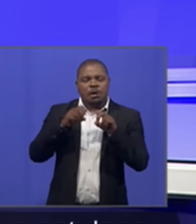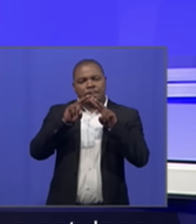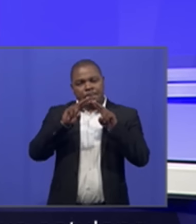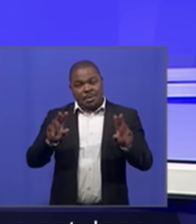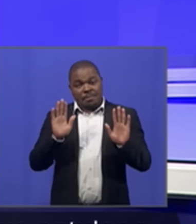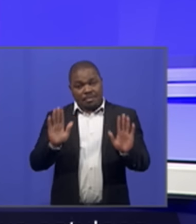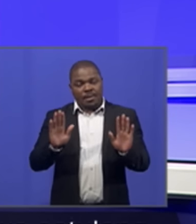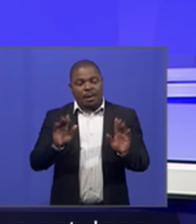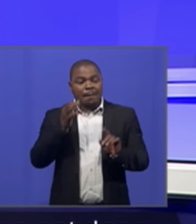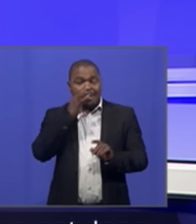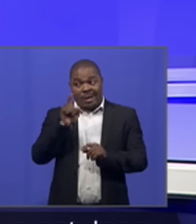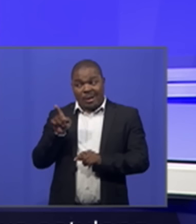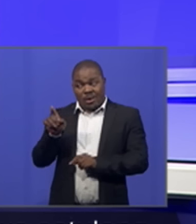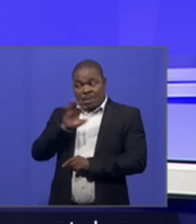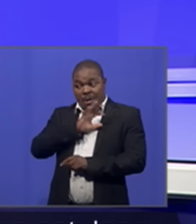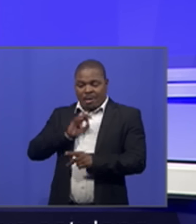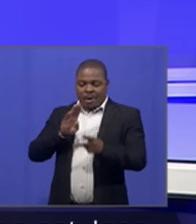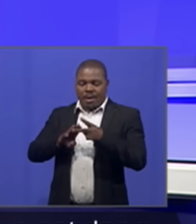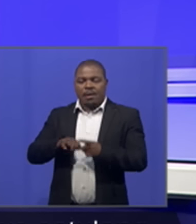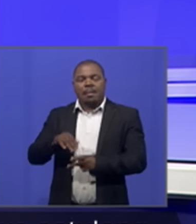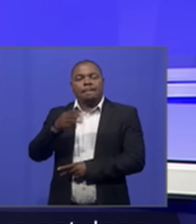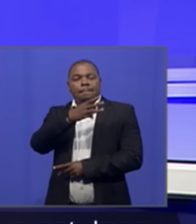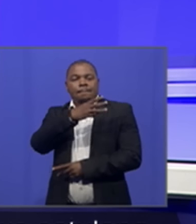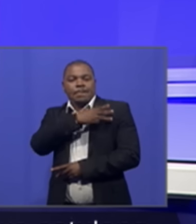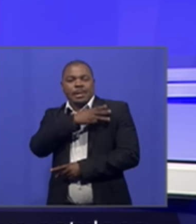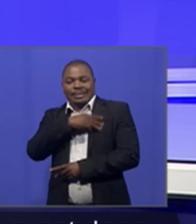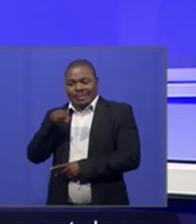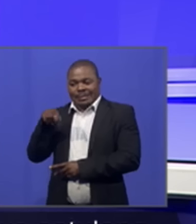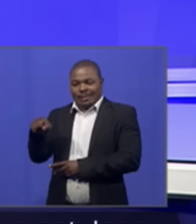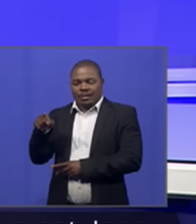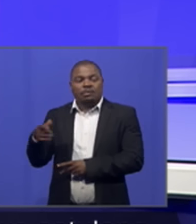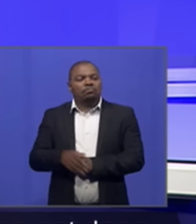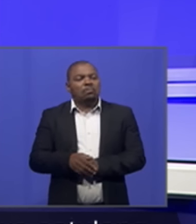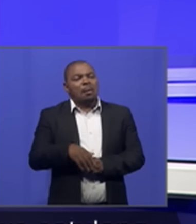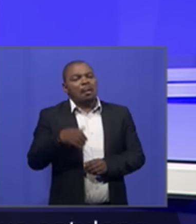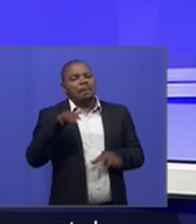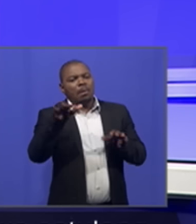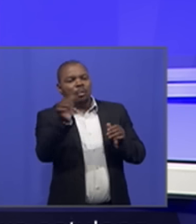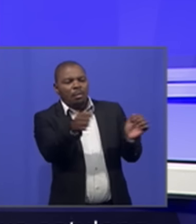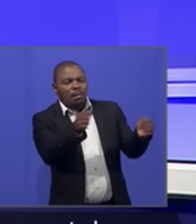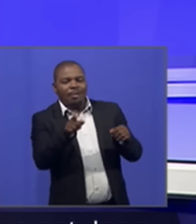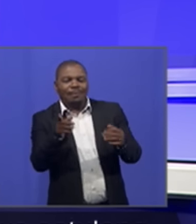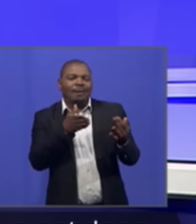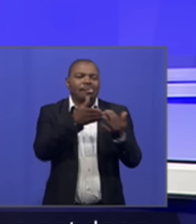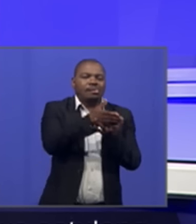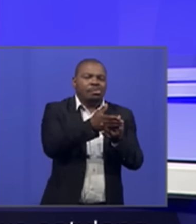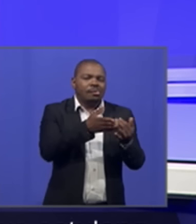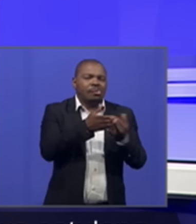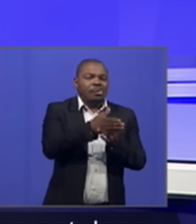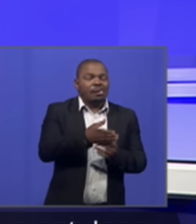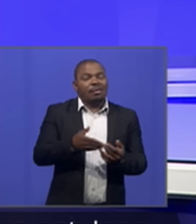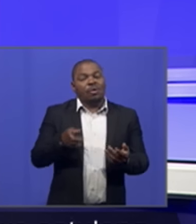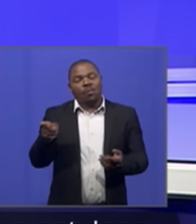latofatša yena le molaodi wa masepala ka go tshwenyana le tshepedišo ya go thwalwa ka masepaleng gore a